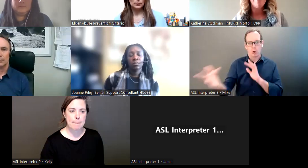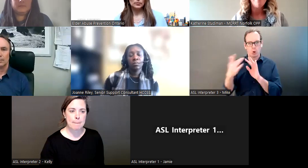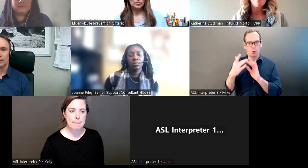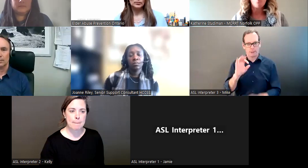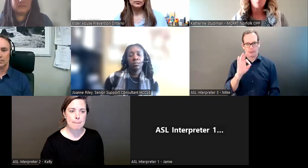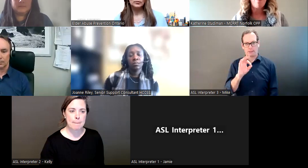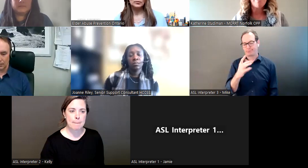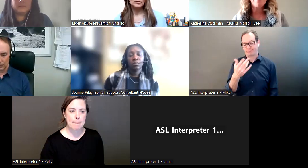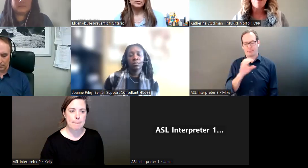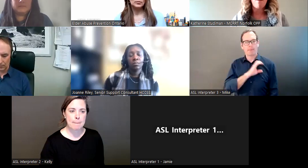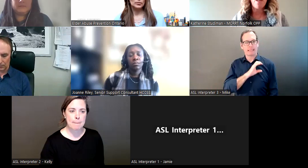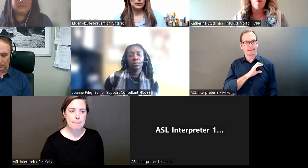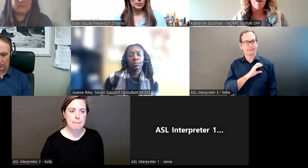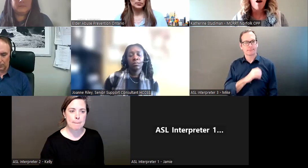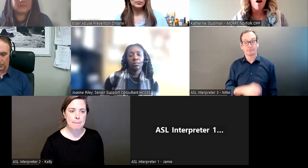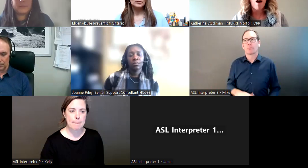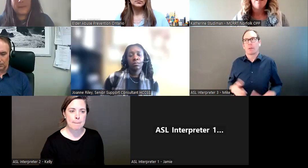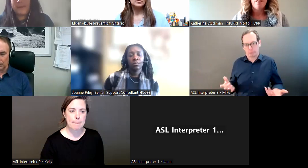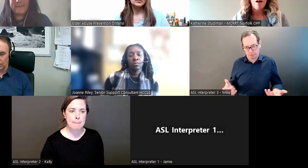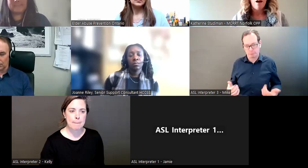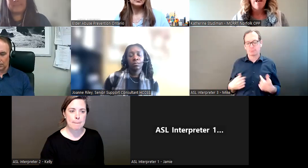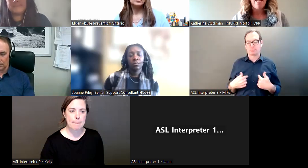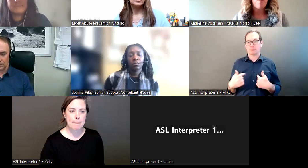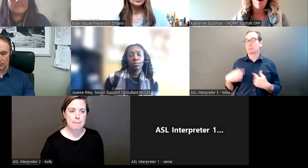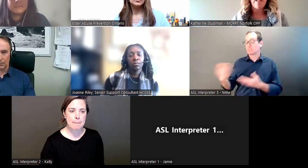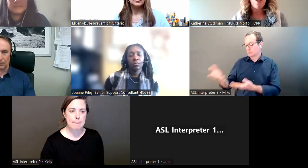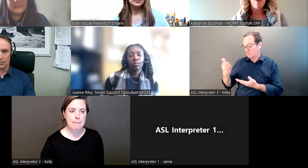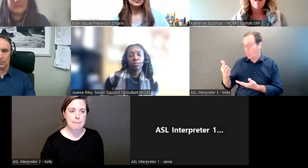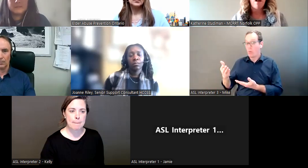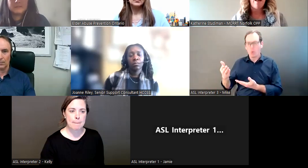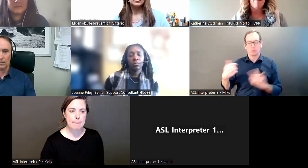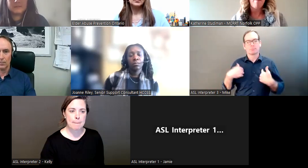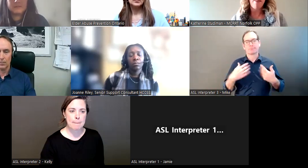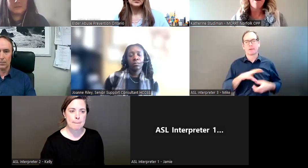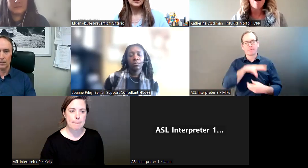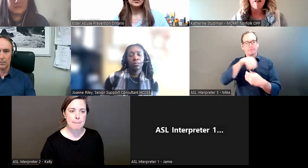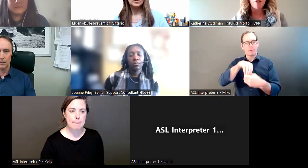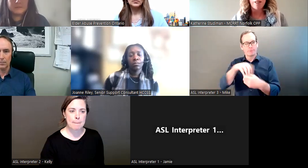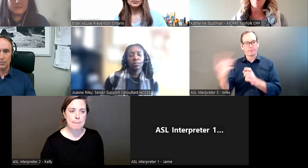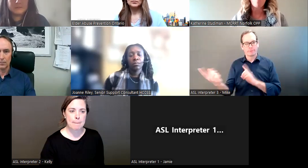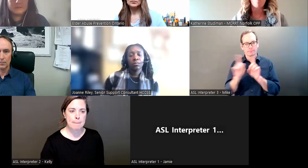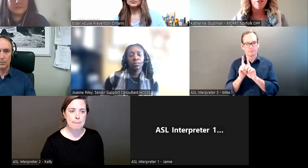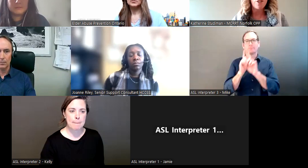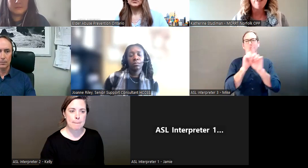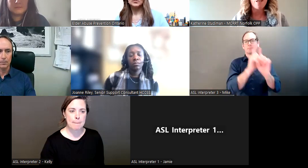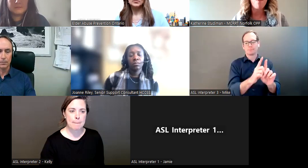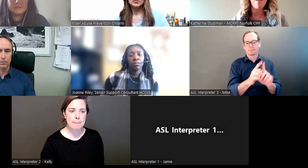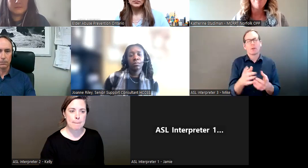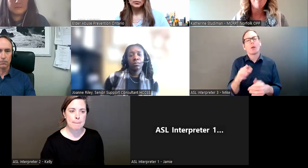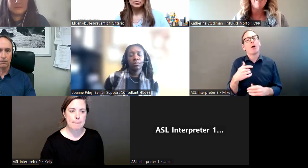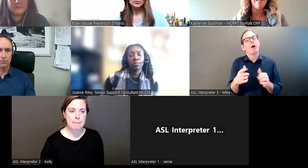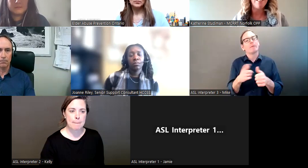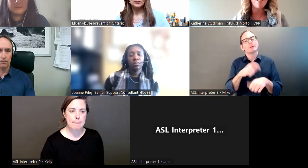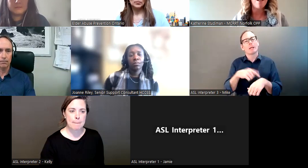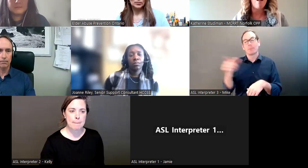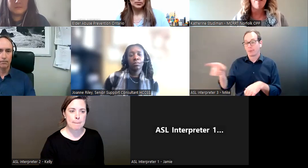call. So that's often where I get brought into it. If I'm there, I'll actually hear the call for service come